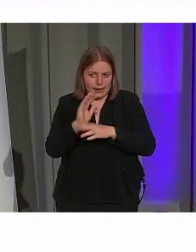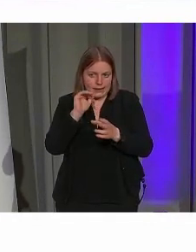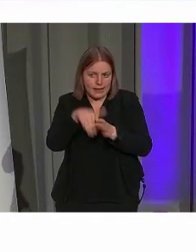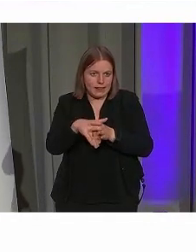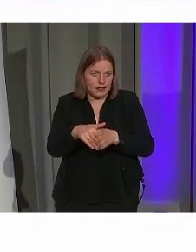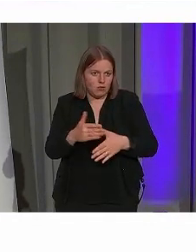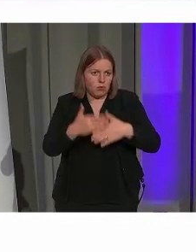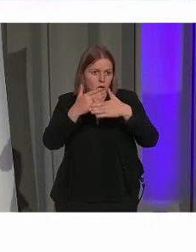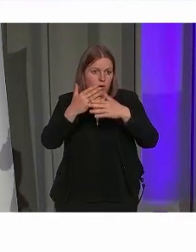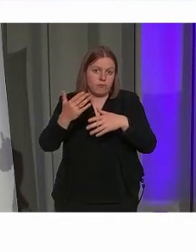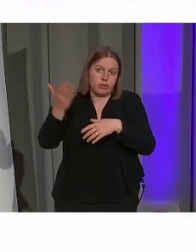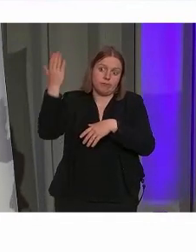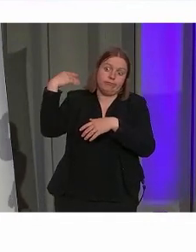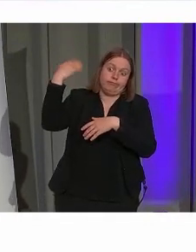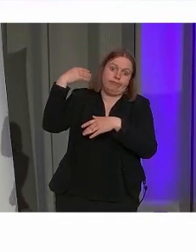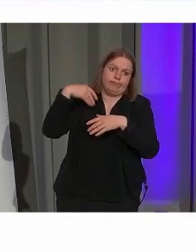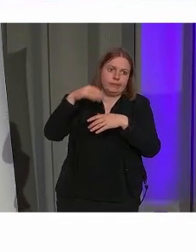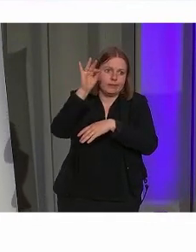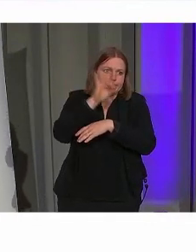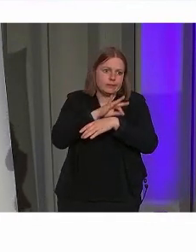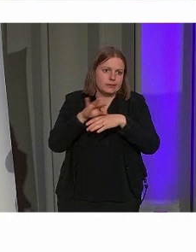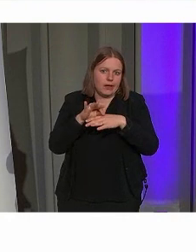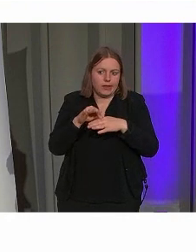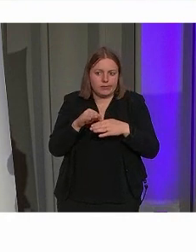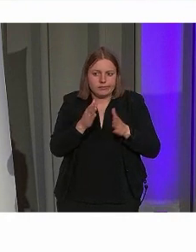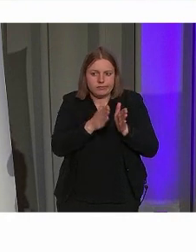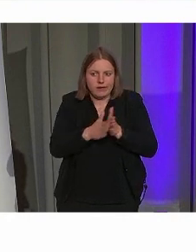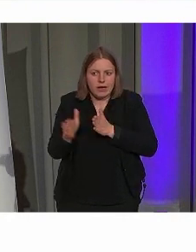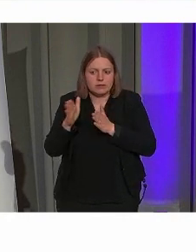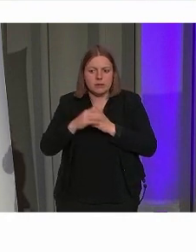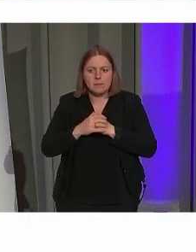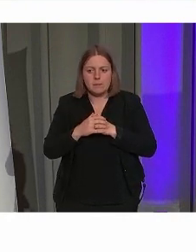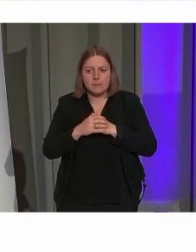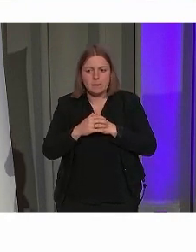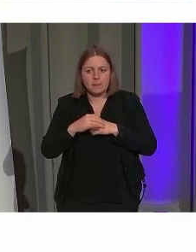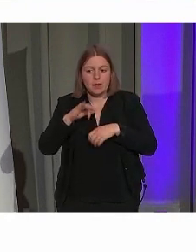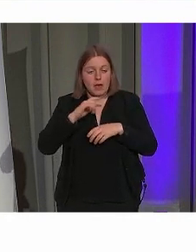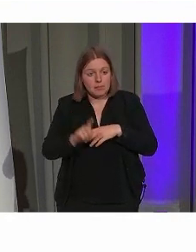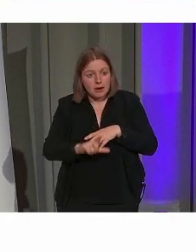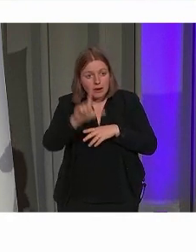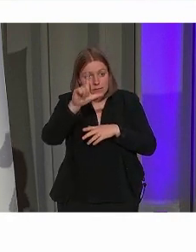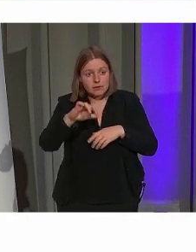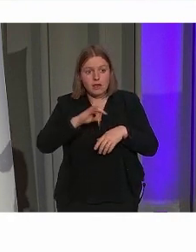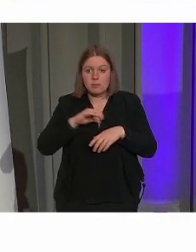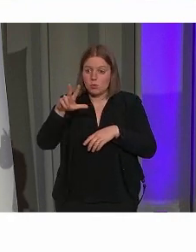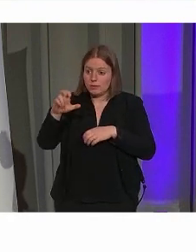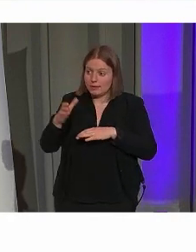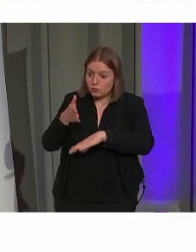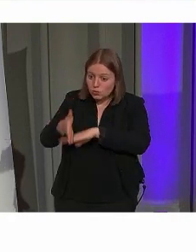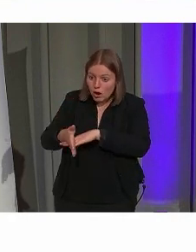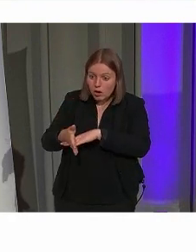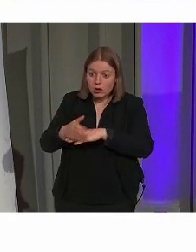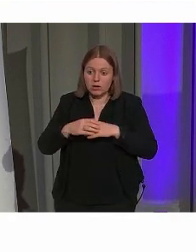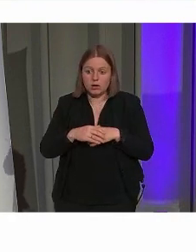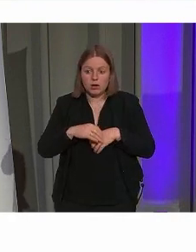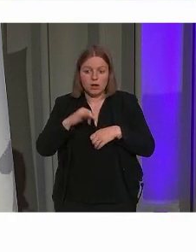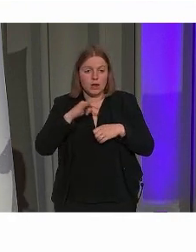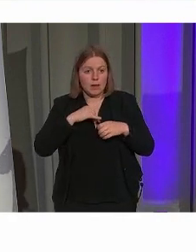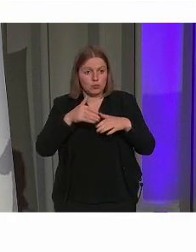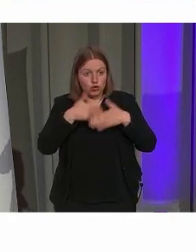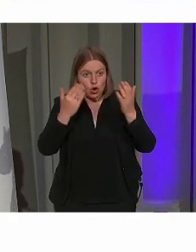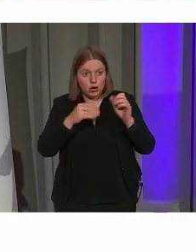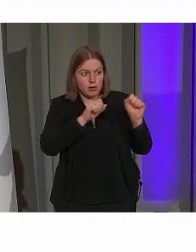from the design phase. There is a lift, there is accessible toilet, there is a clear